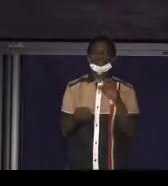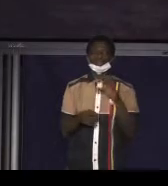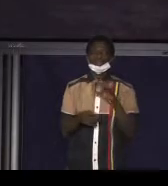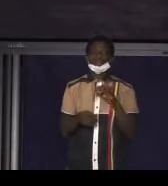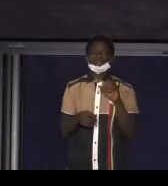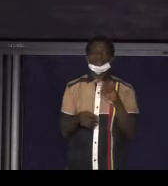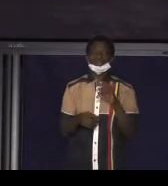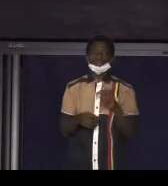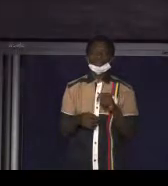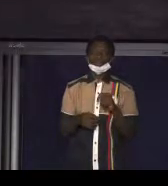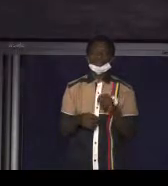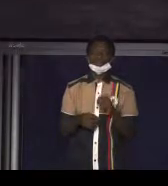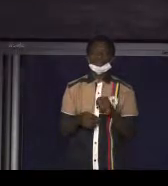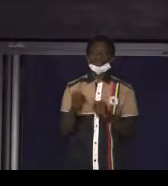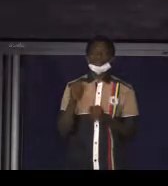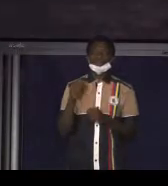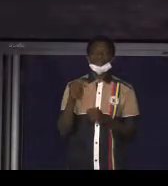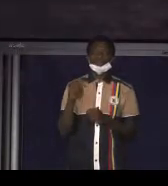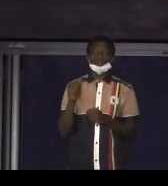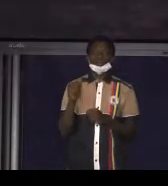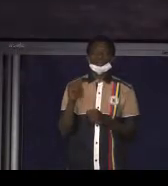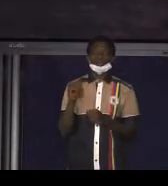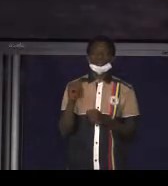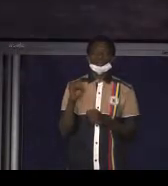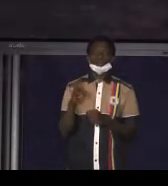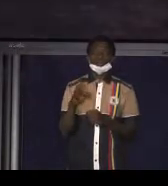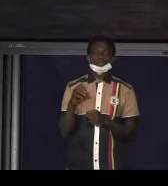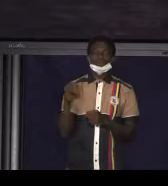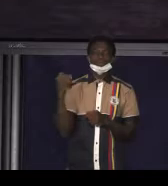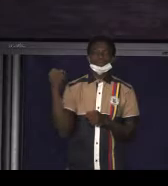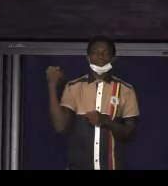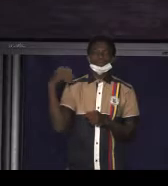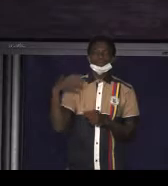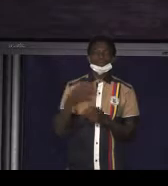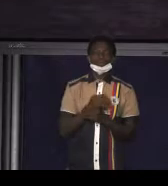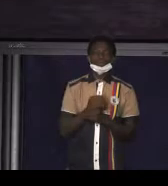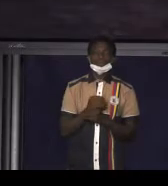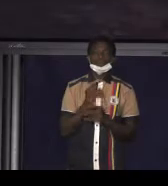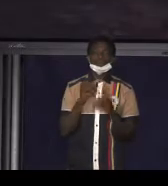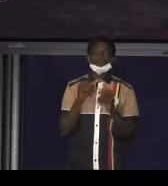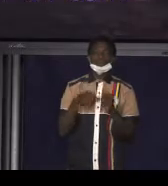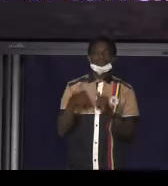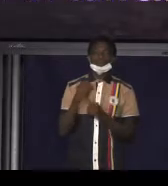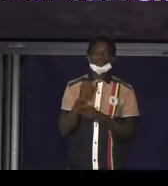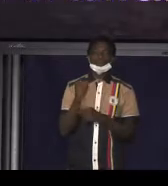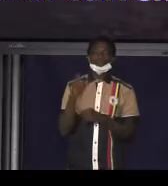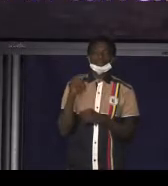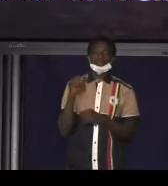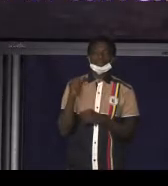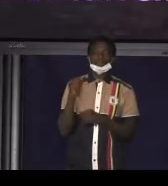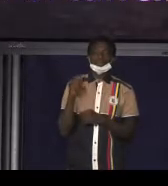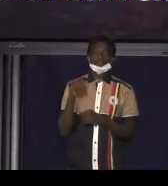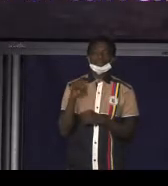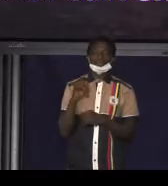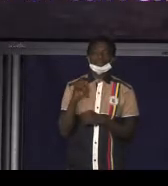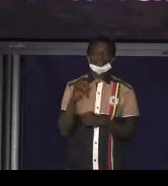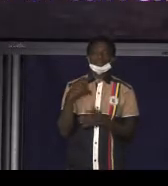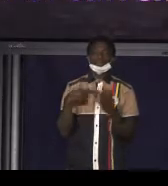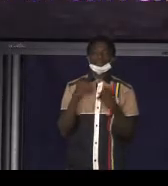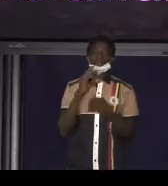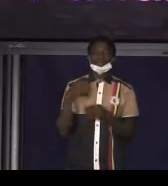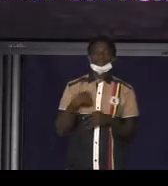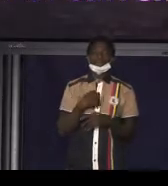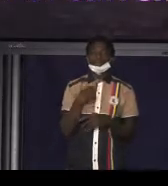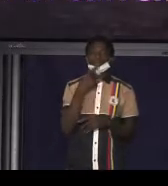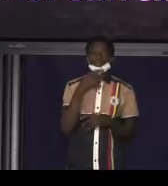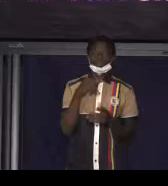and current electricity. Static electricity and current electricity. Talking about static electricity, what